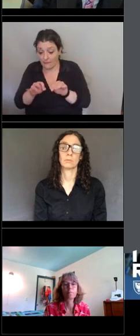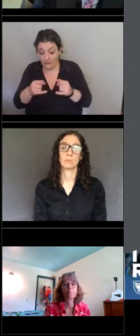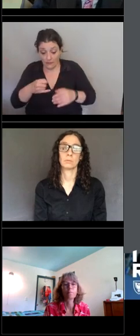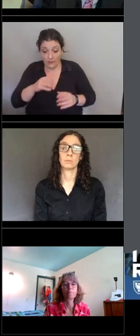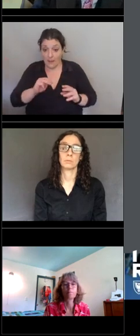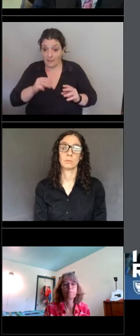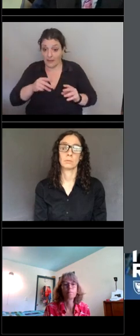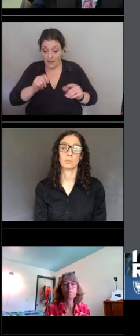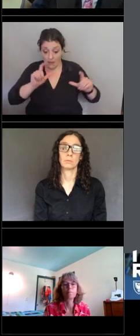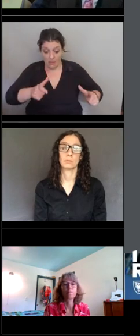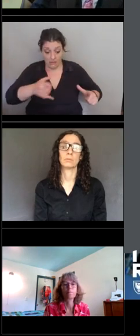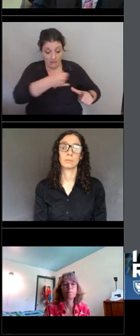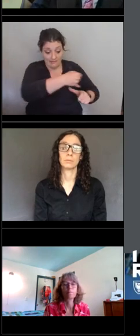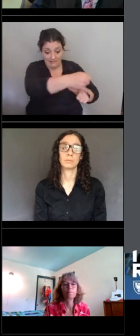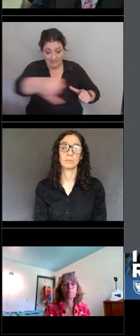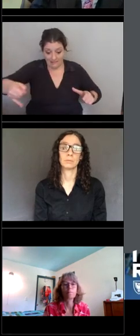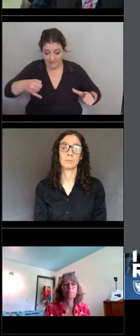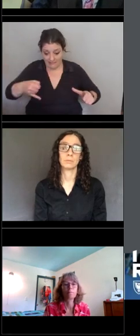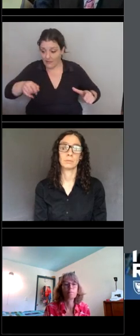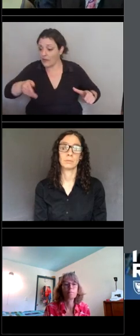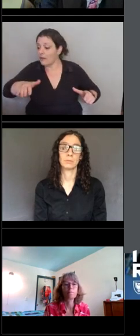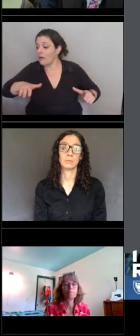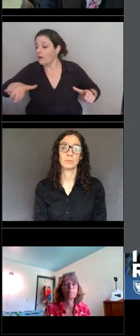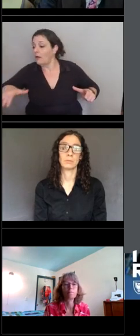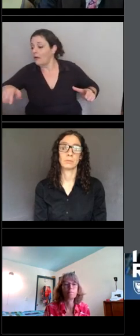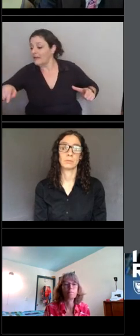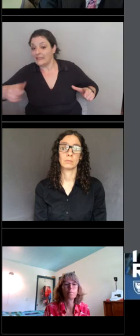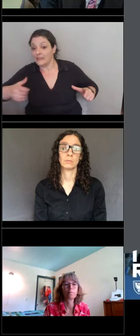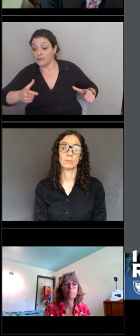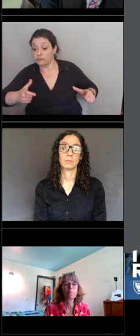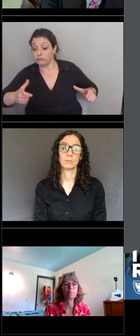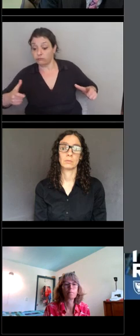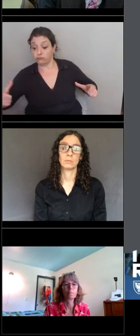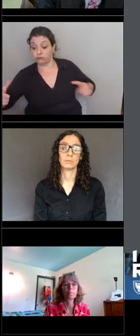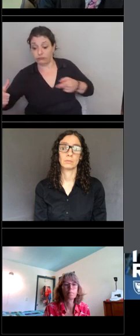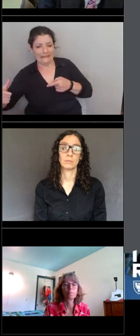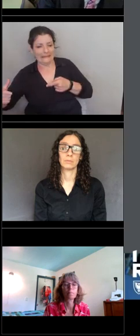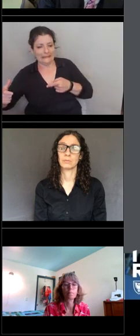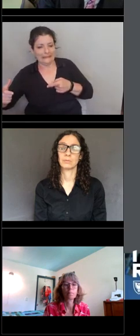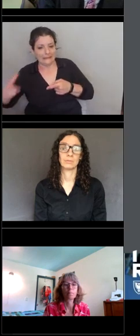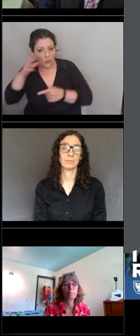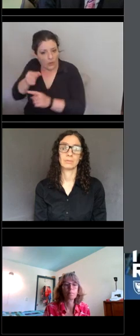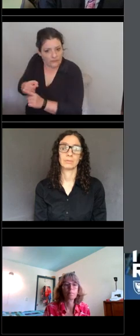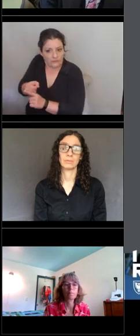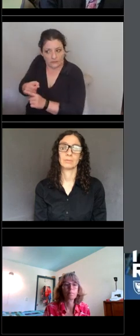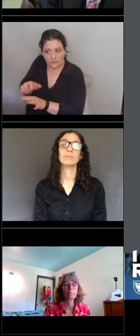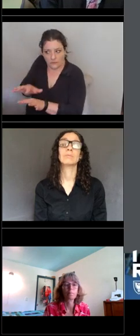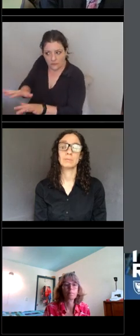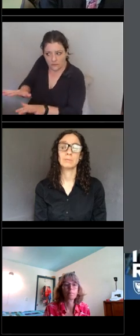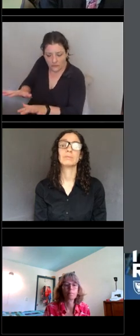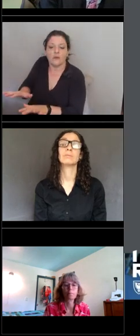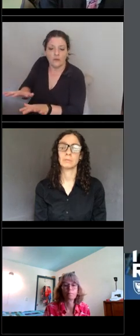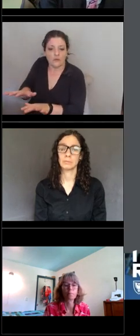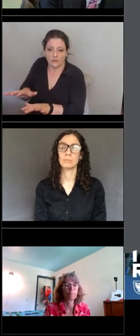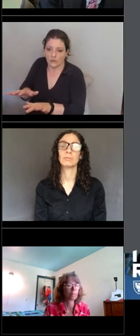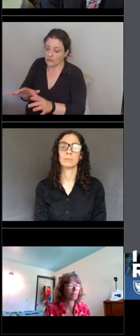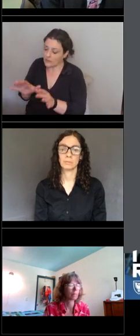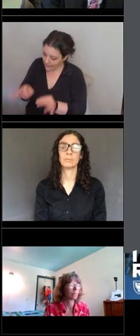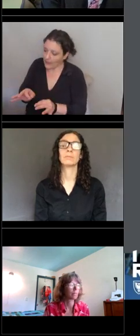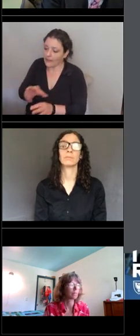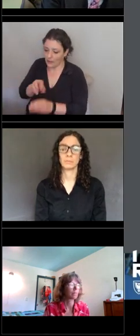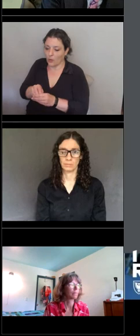action items where it was, you know, just make contact with the surrounding communities and be